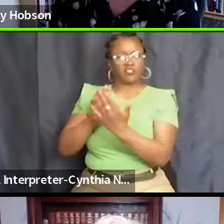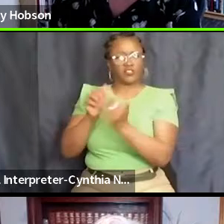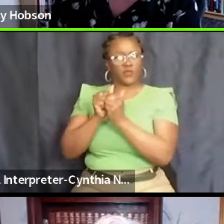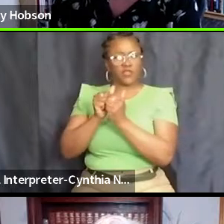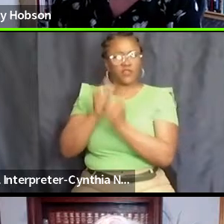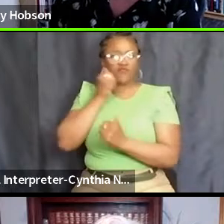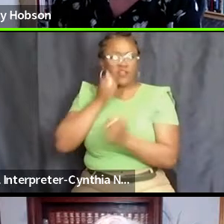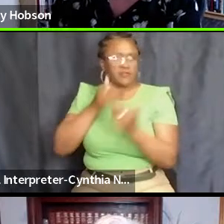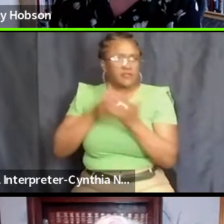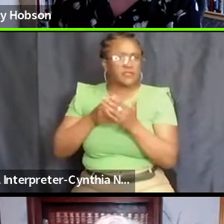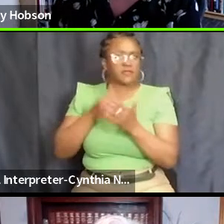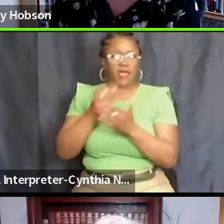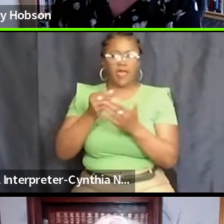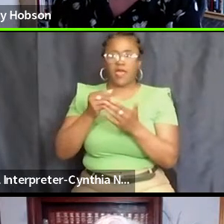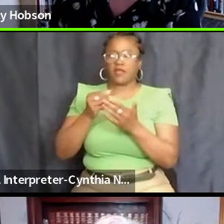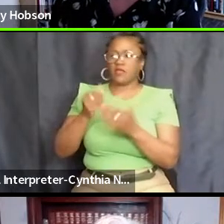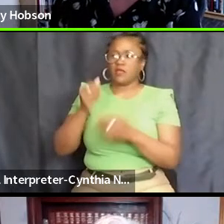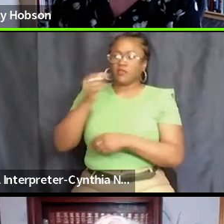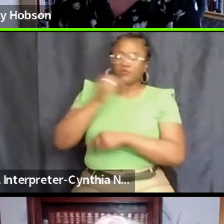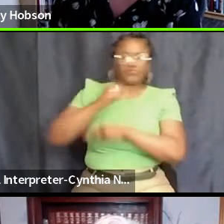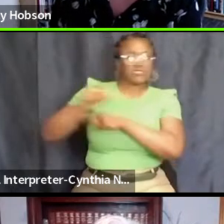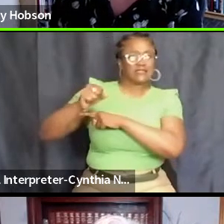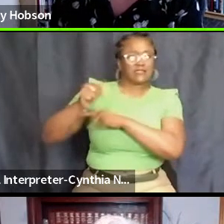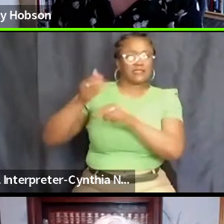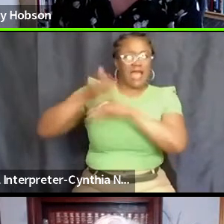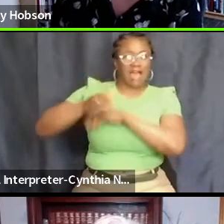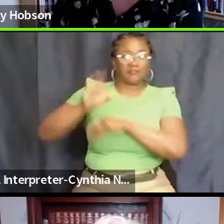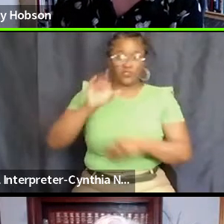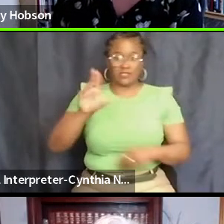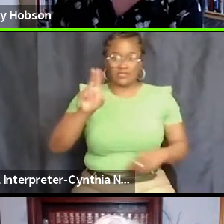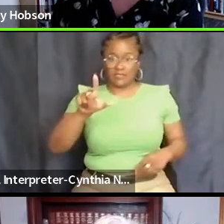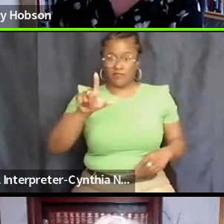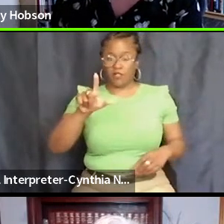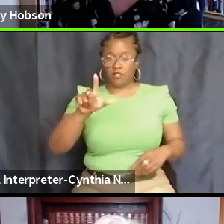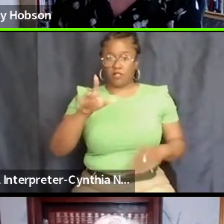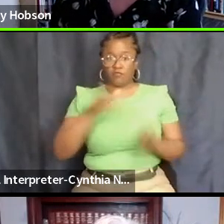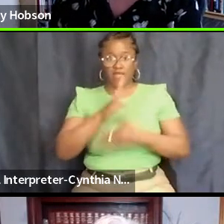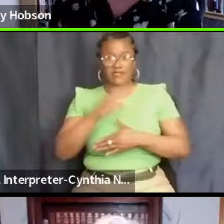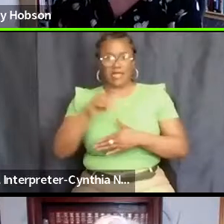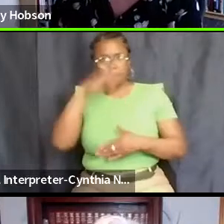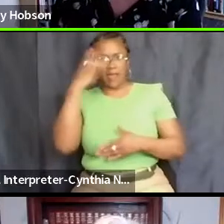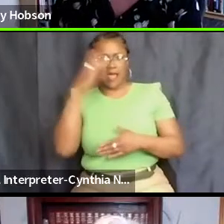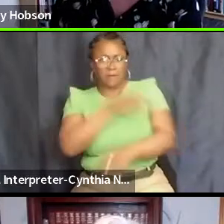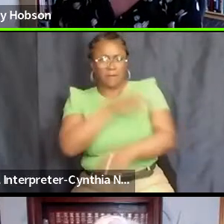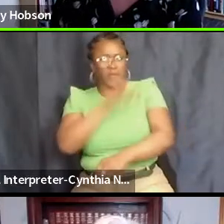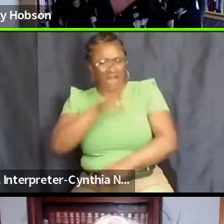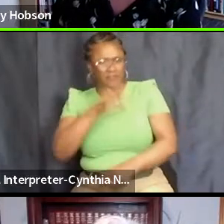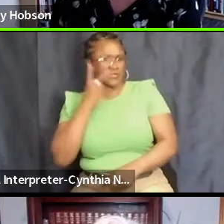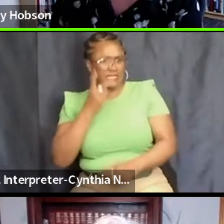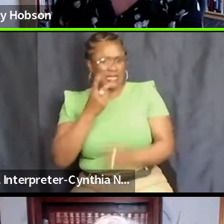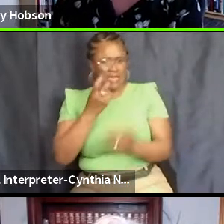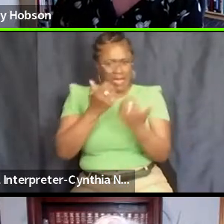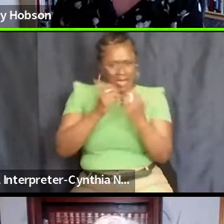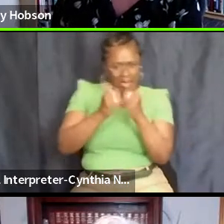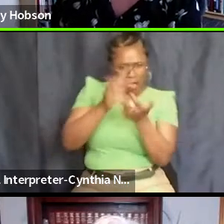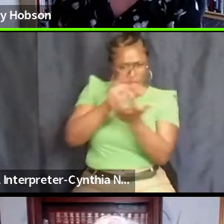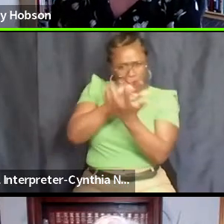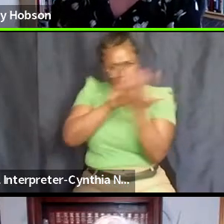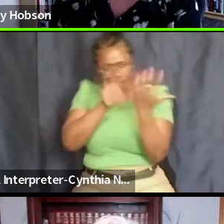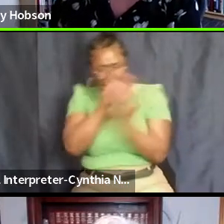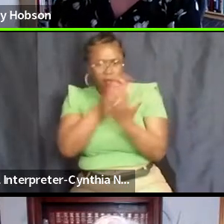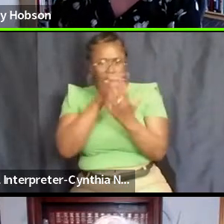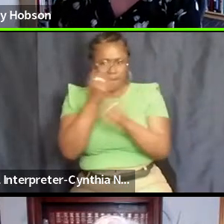and forms of resistance after civil rights and Black Power, that we have to really look at that interplay between movements,